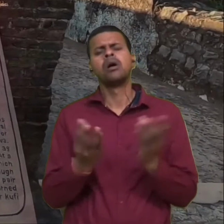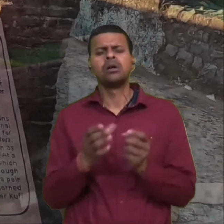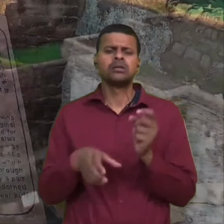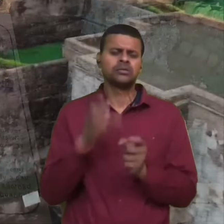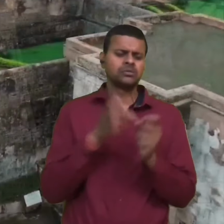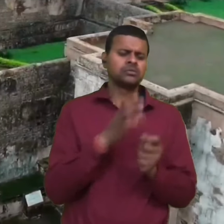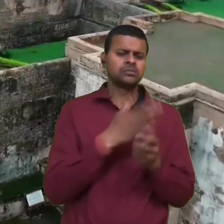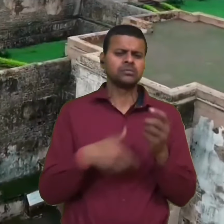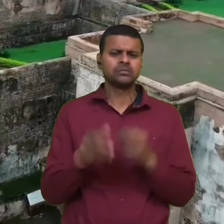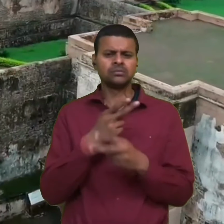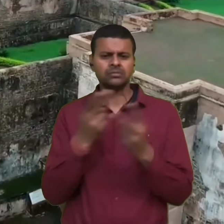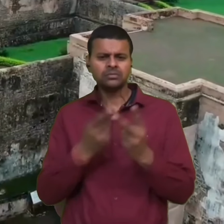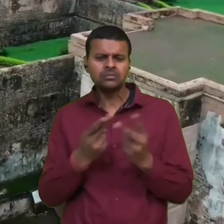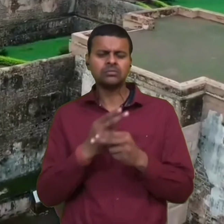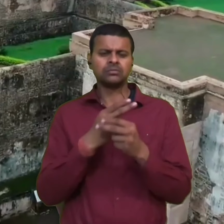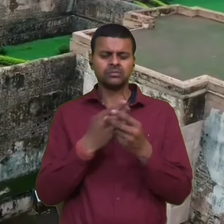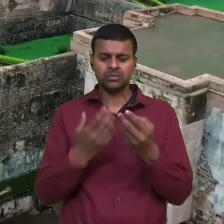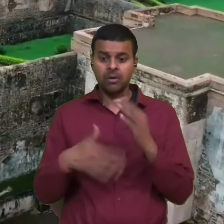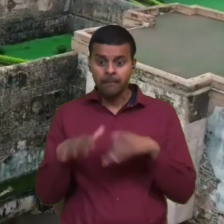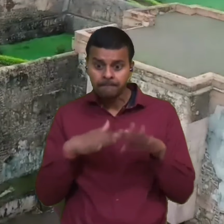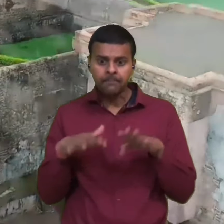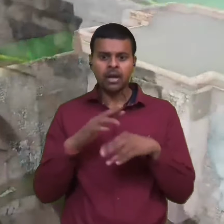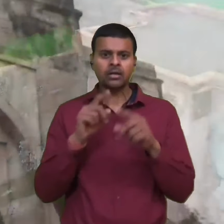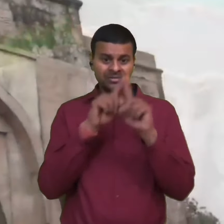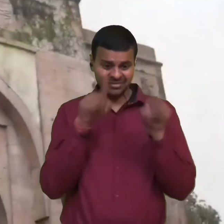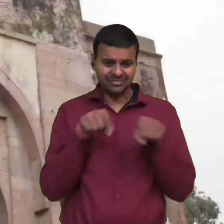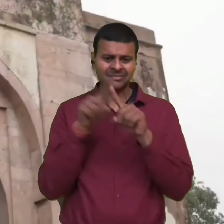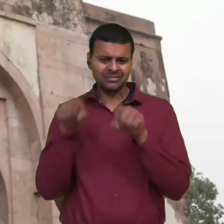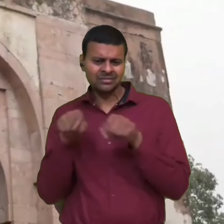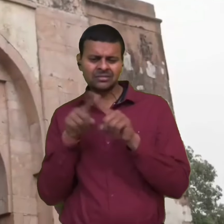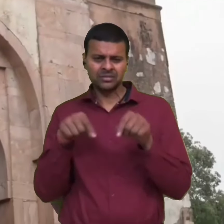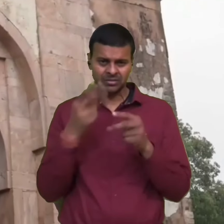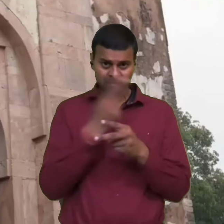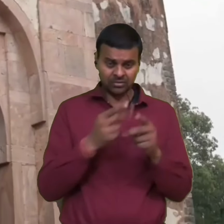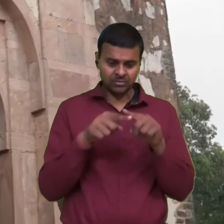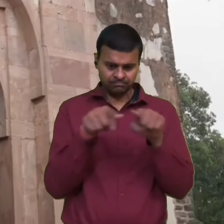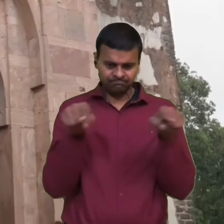it appears that most buildings were square in layout.